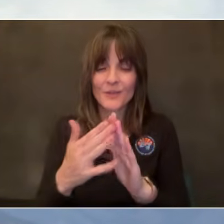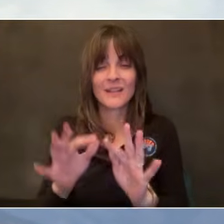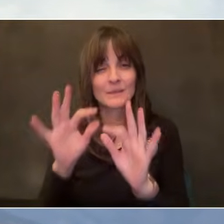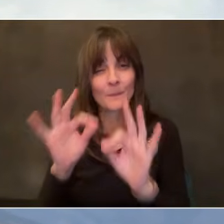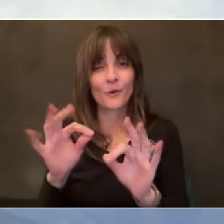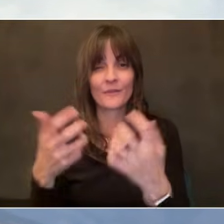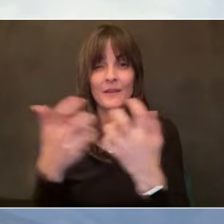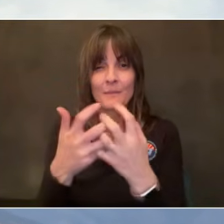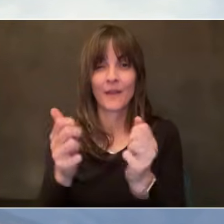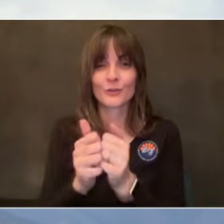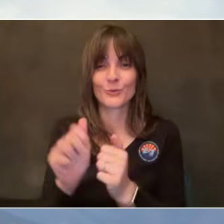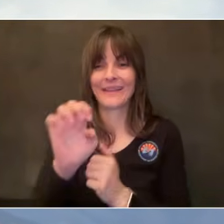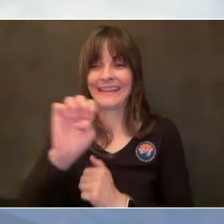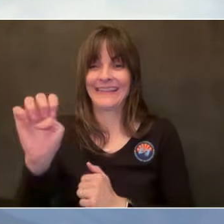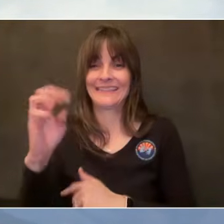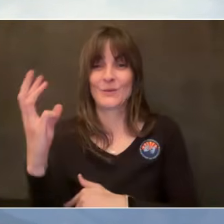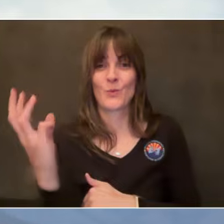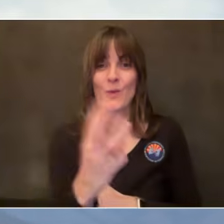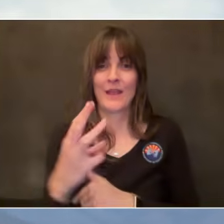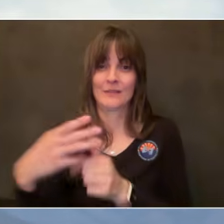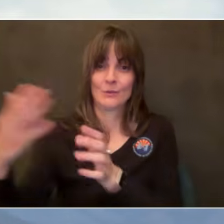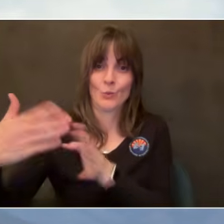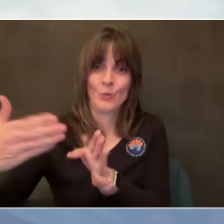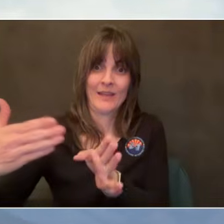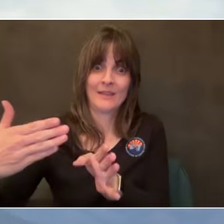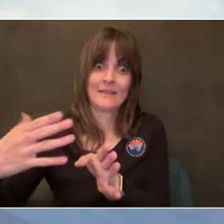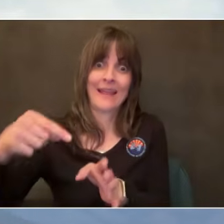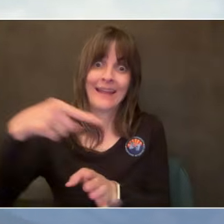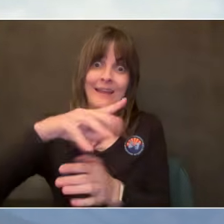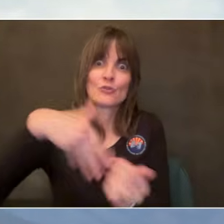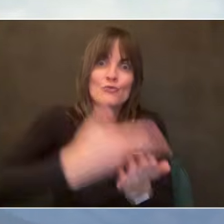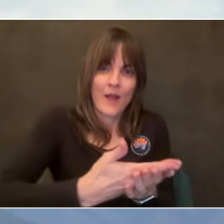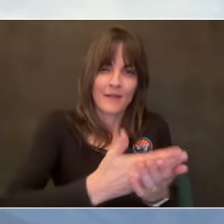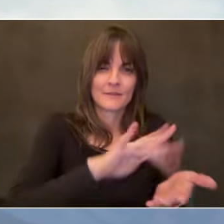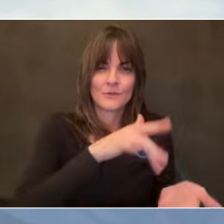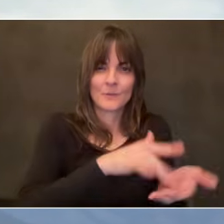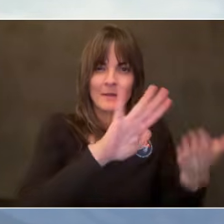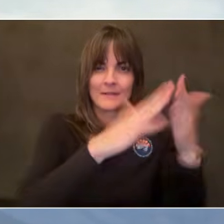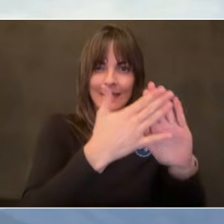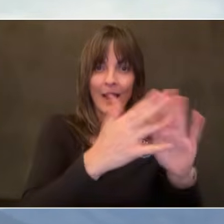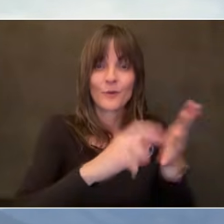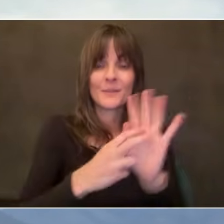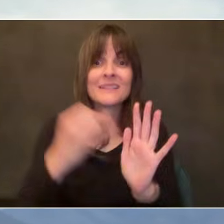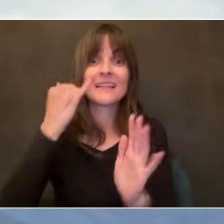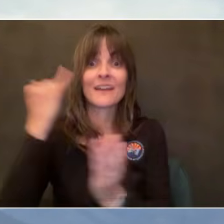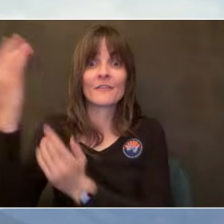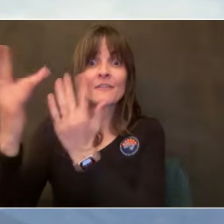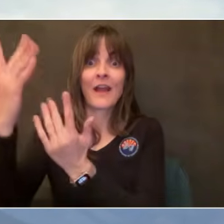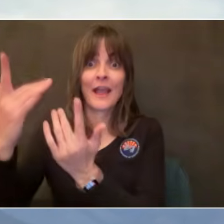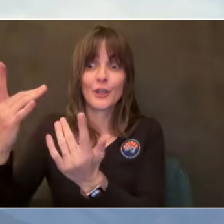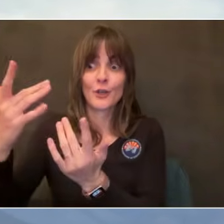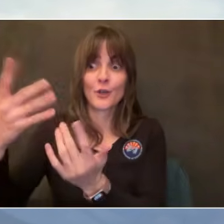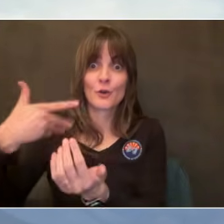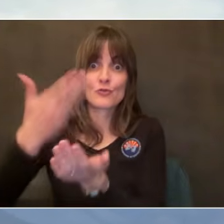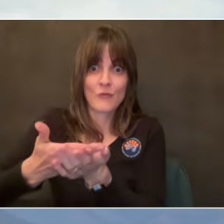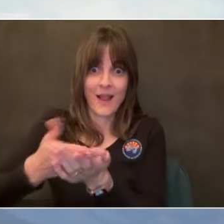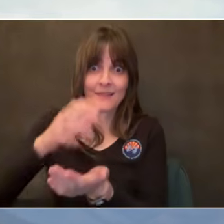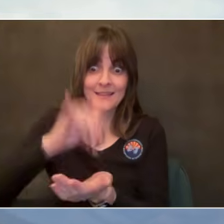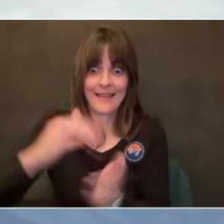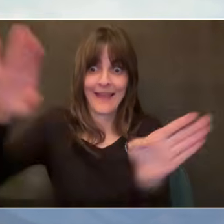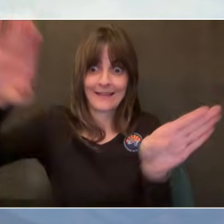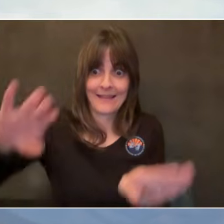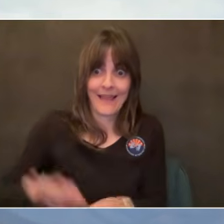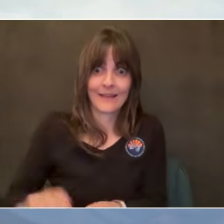wind and dumps into the middle of town. So if we get a strong west wind, that'll blow out the canyon, pretty much take out the entire town with it.